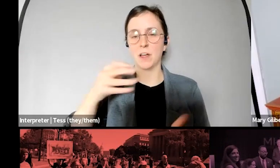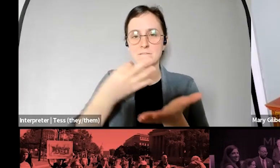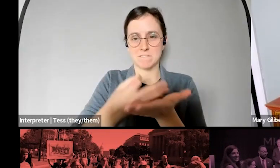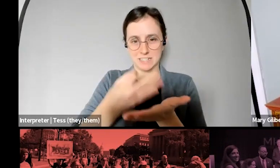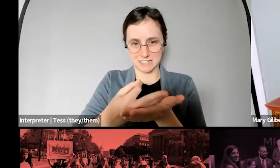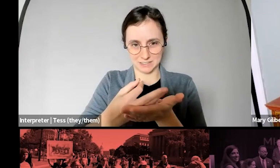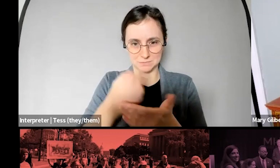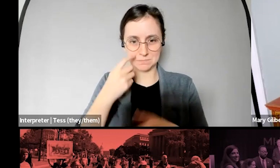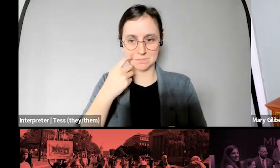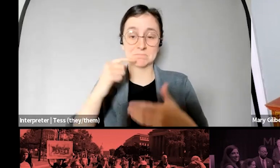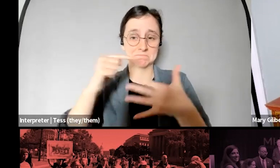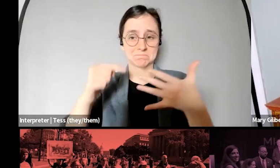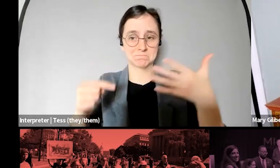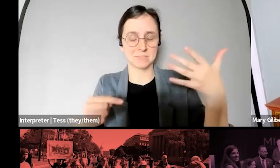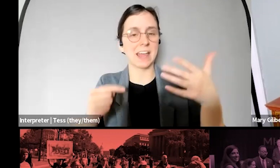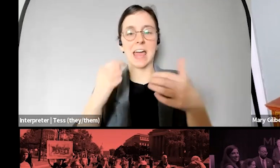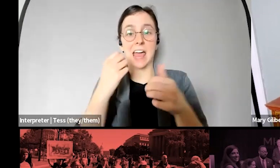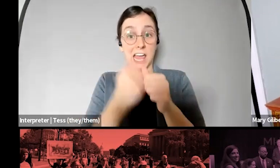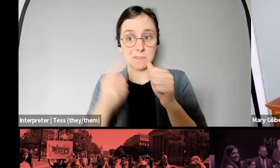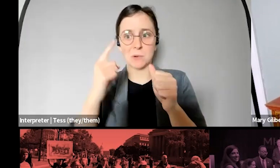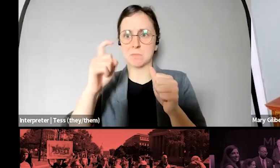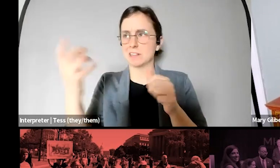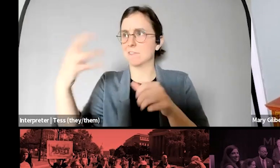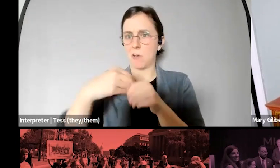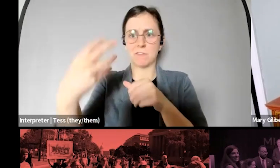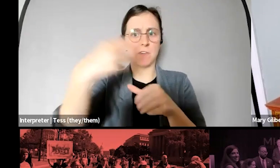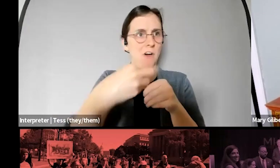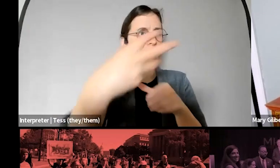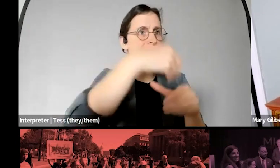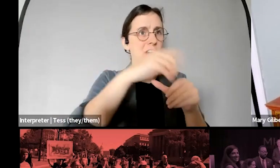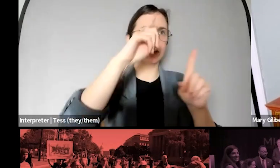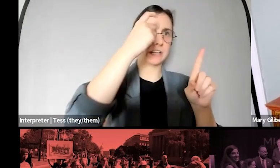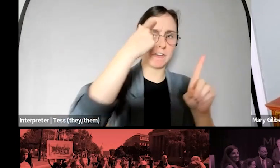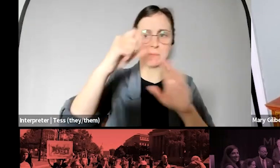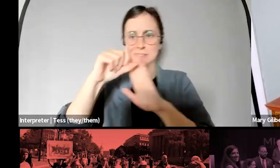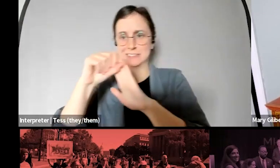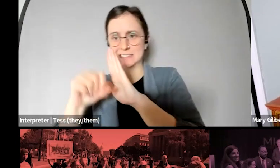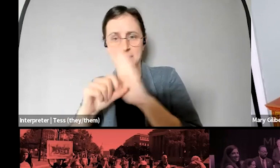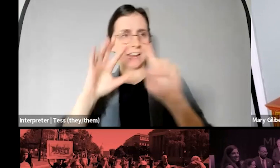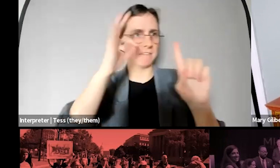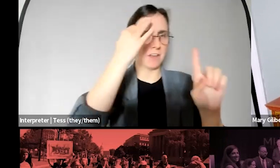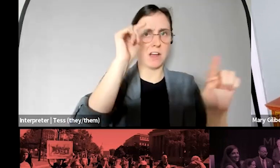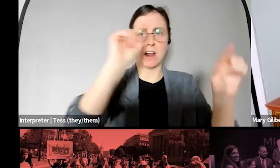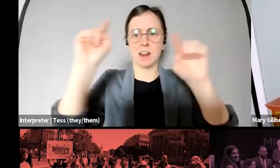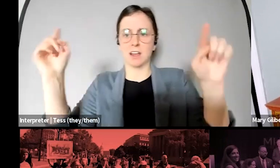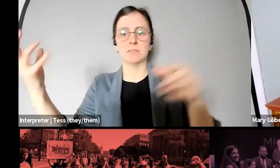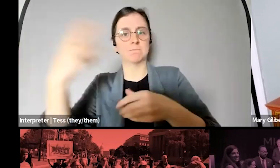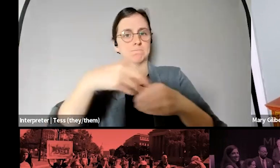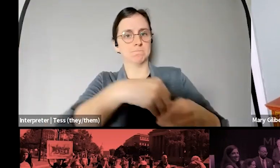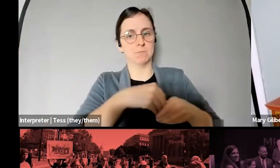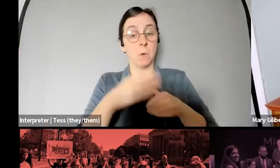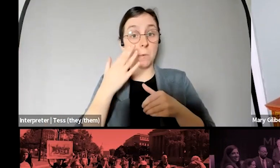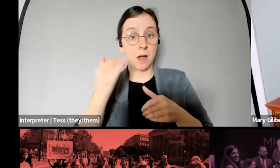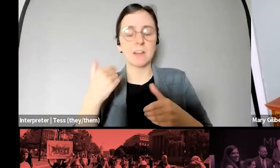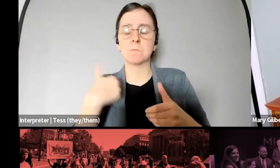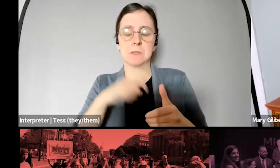coverage, because everybody's got to pull their weight if we're going to realize the promise of the 988